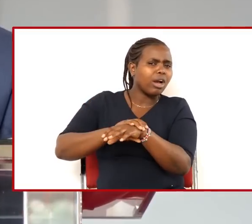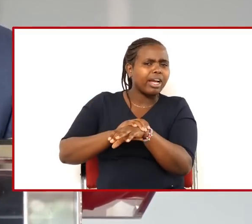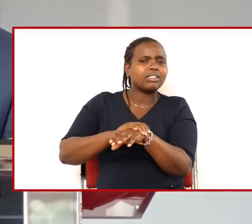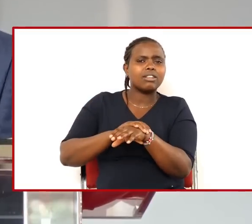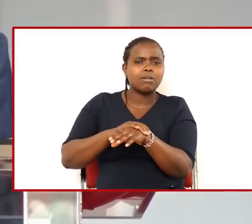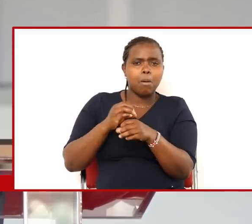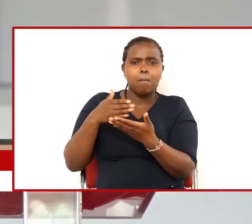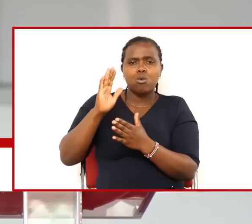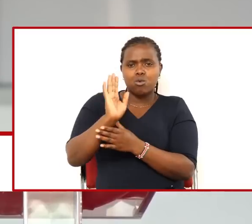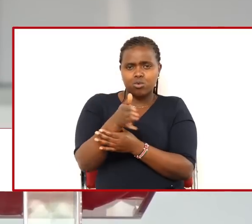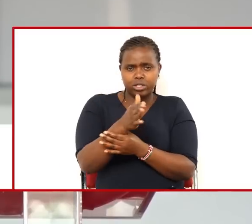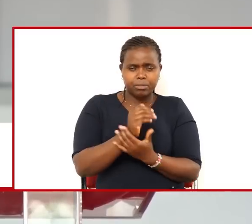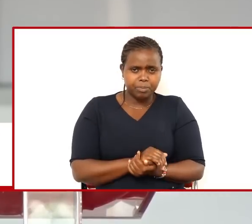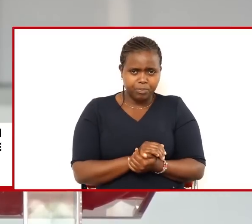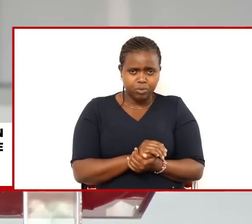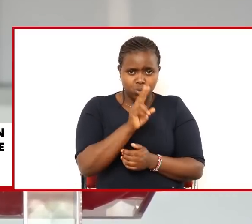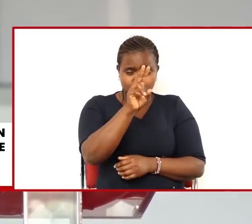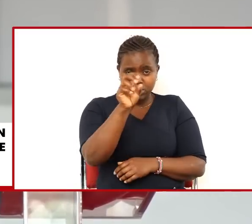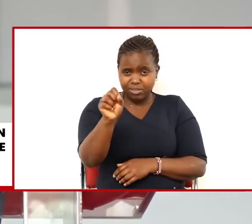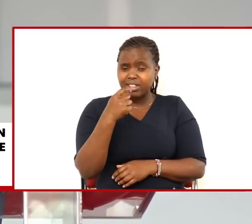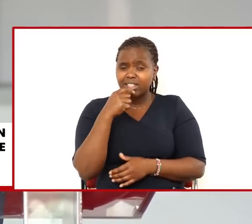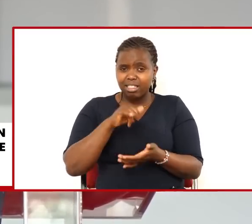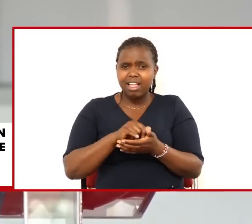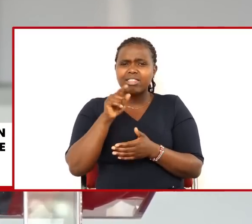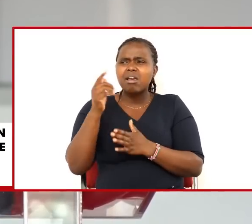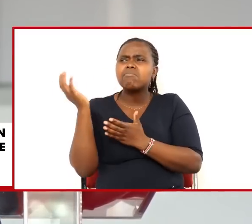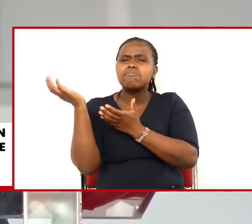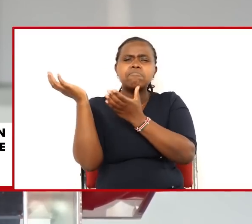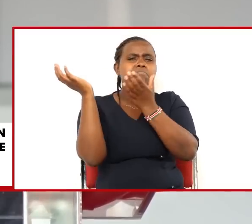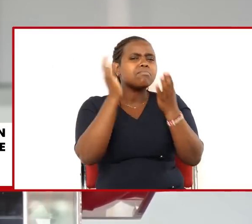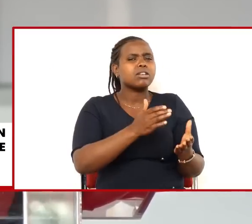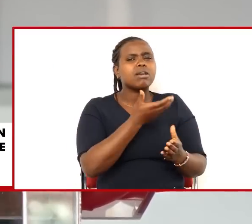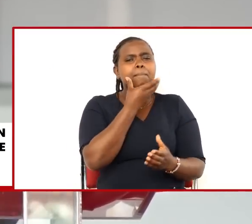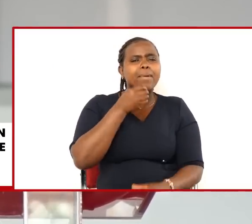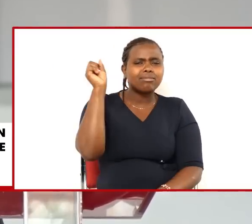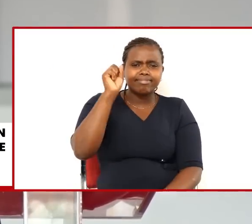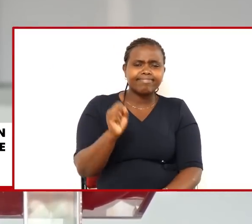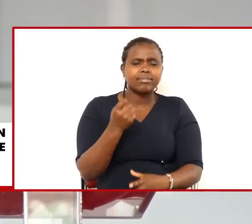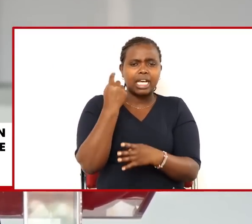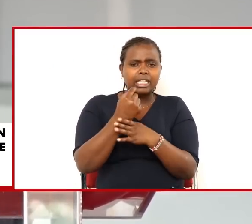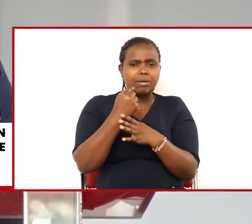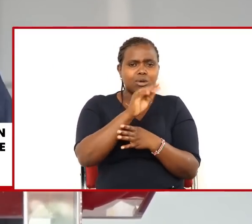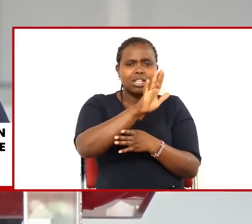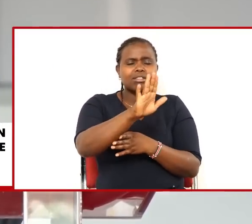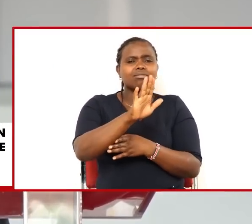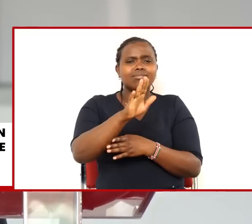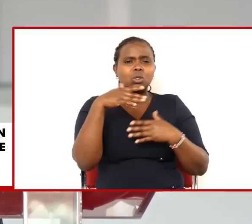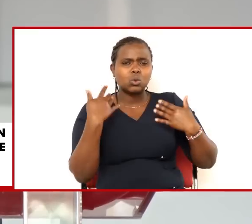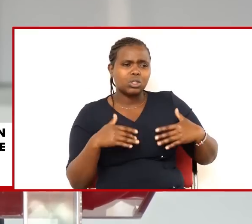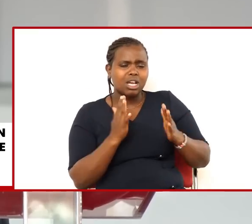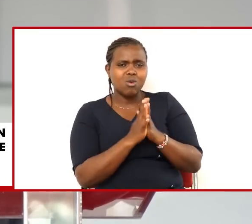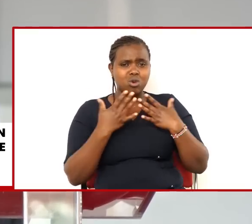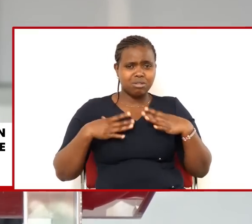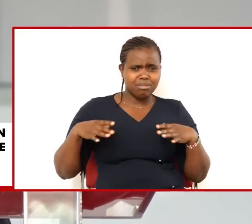Verses 25 tells us that they brought Samson to his temple to entertain